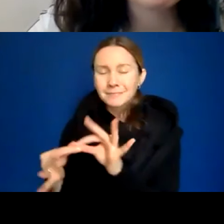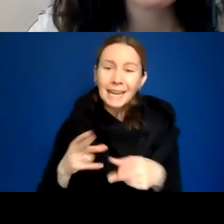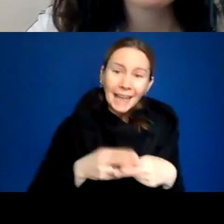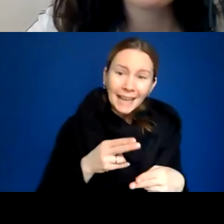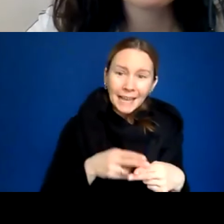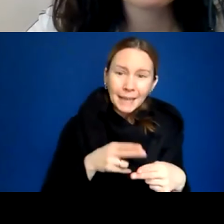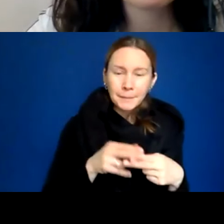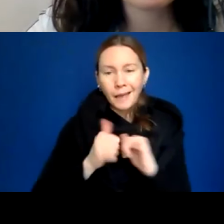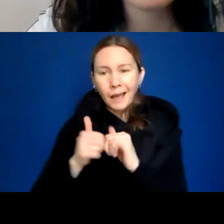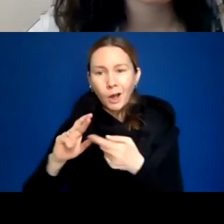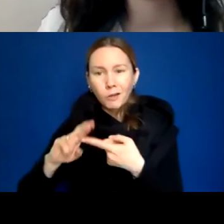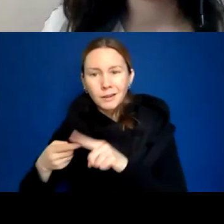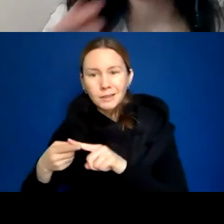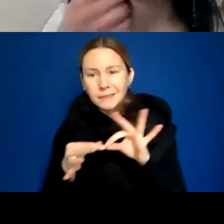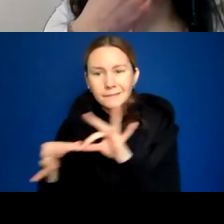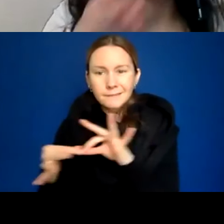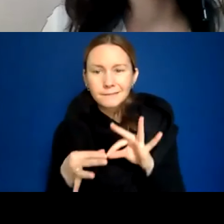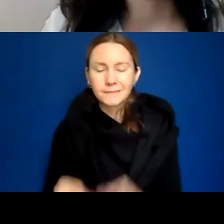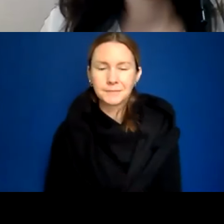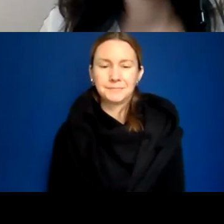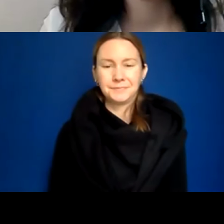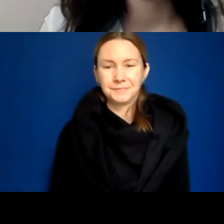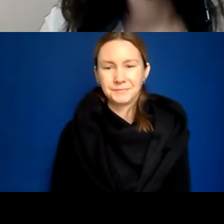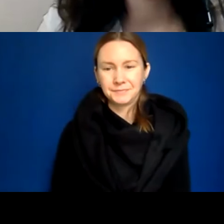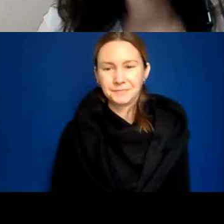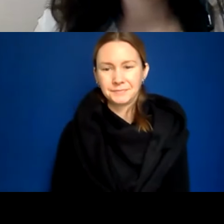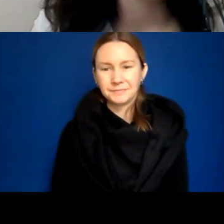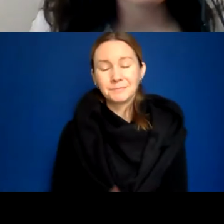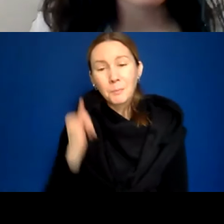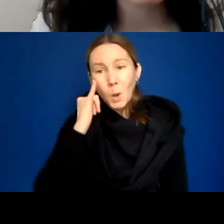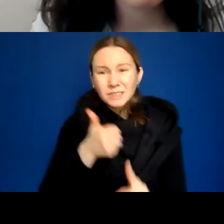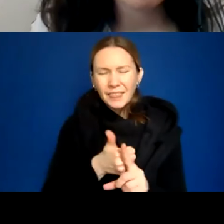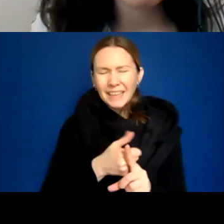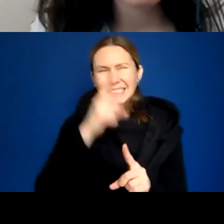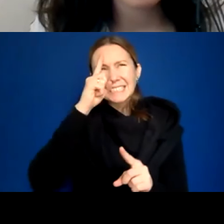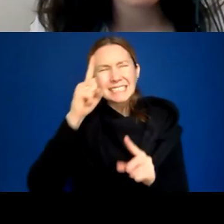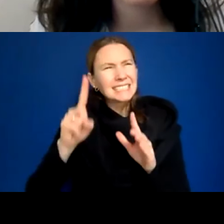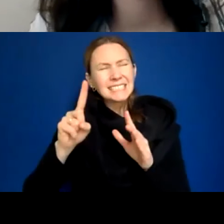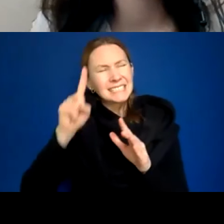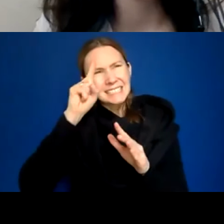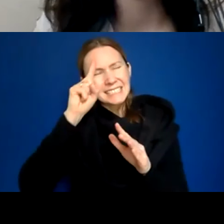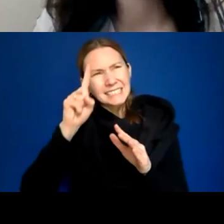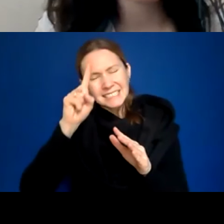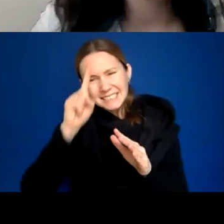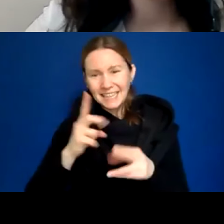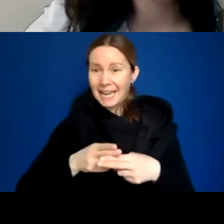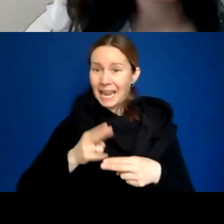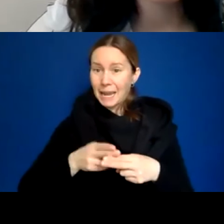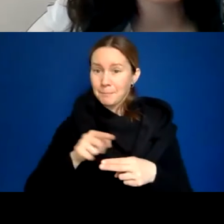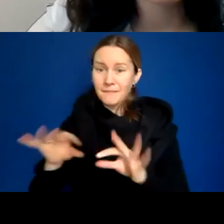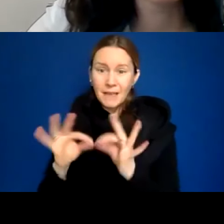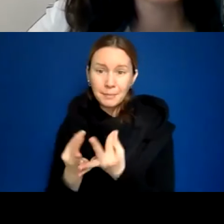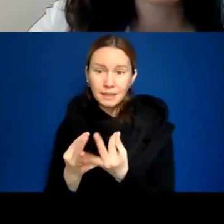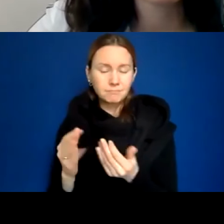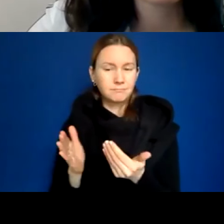them. And this could be if they're having a hard time with thinking of the names of family members or recognizing family